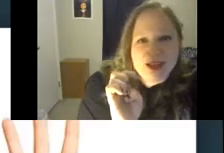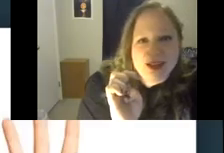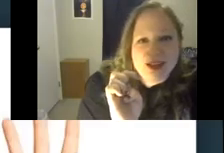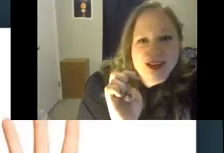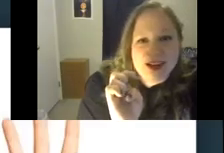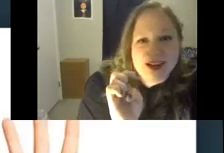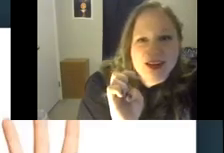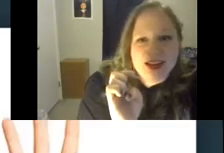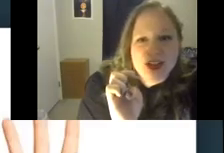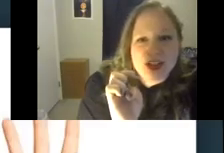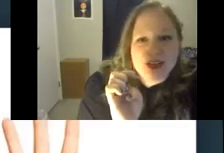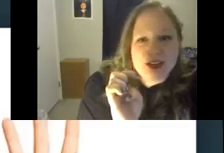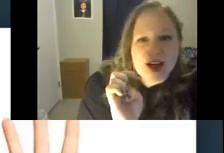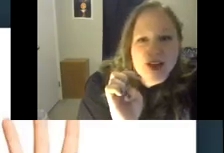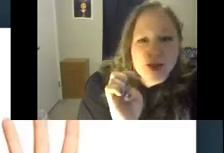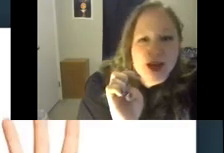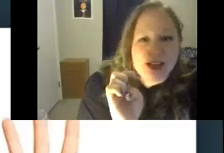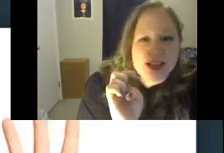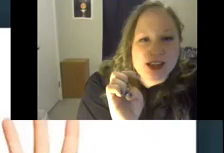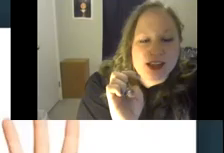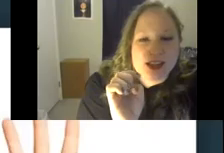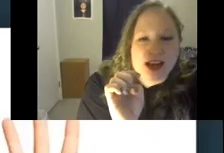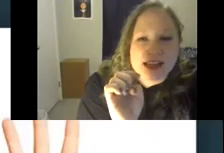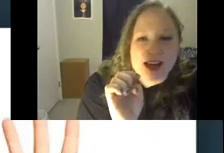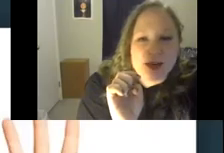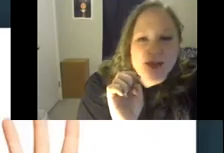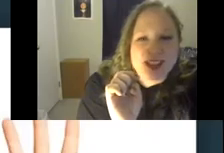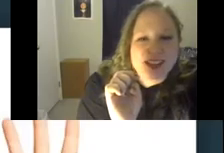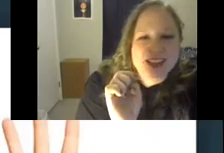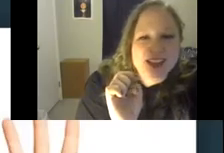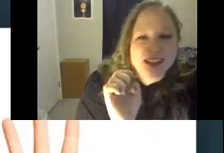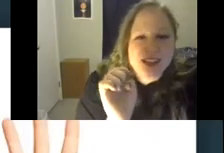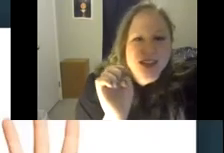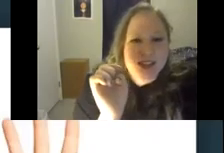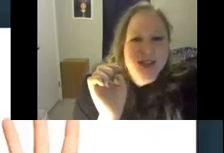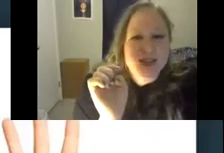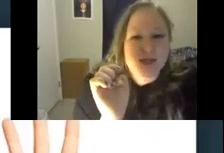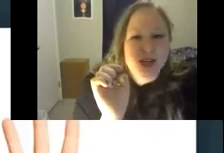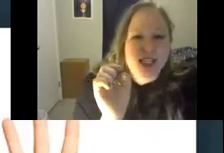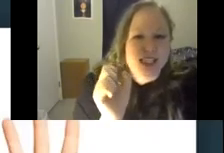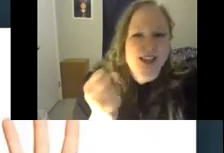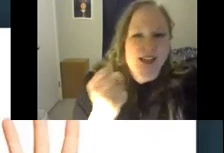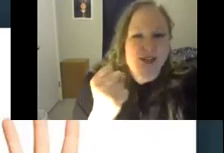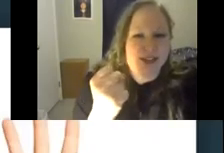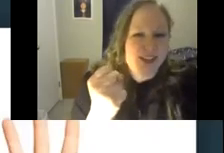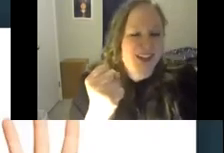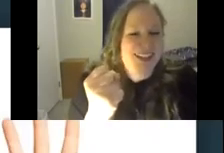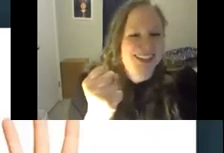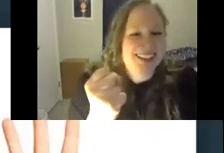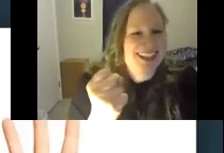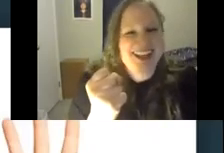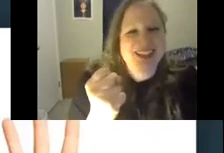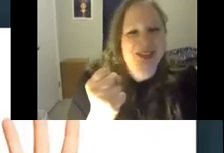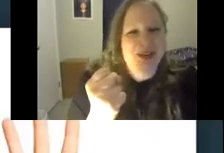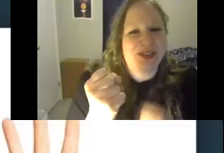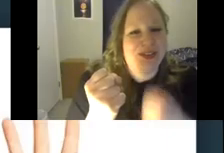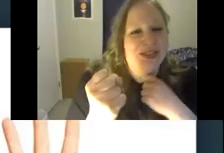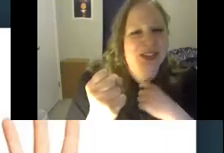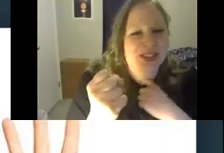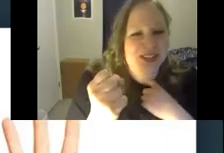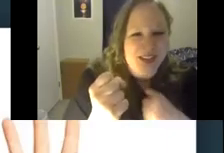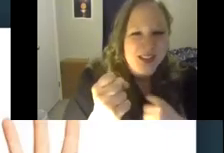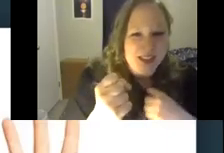Probably. I think just a lot of practicing the signs helped. It was very stiff and